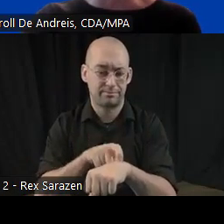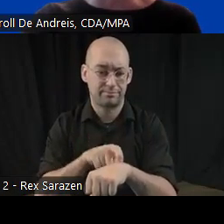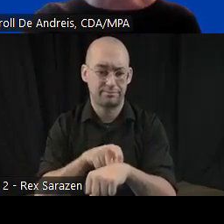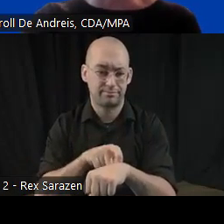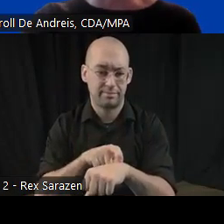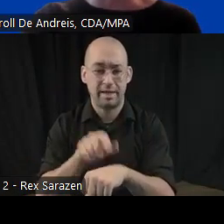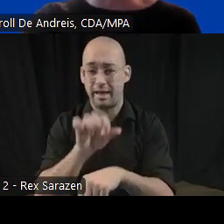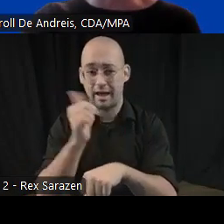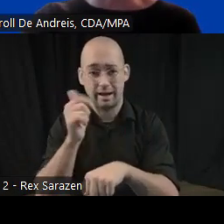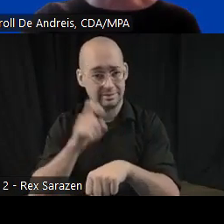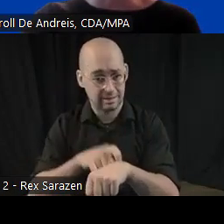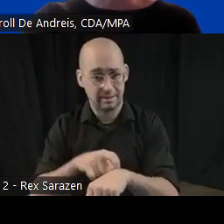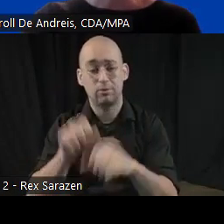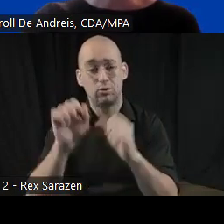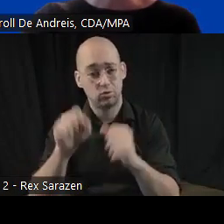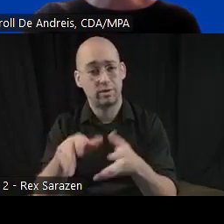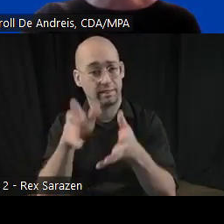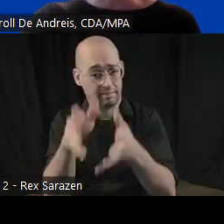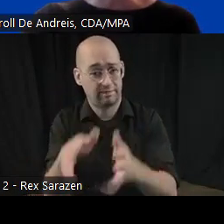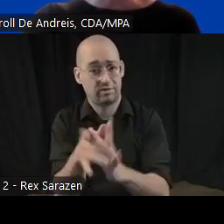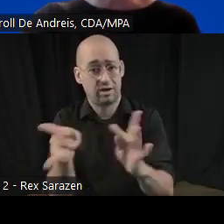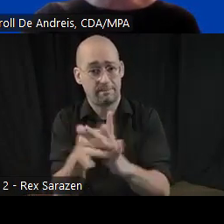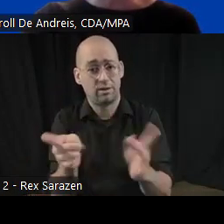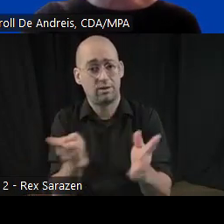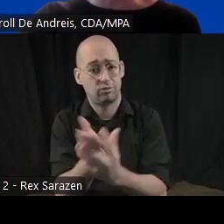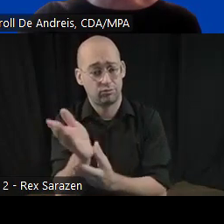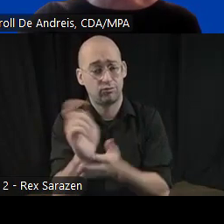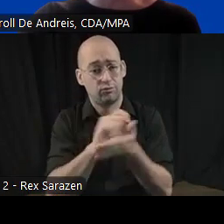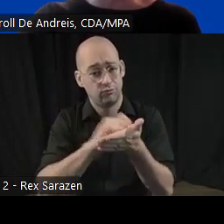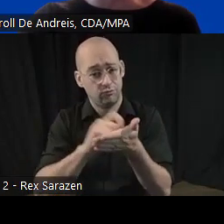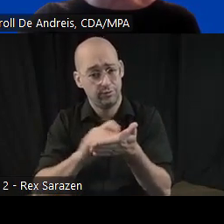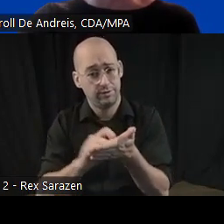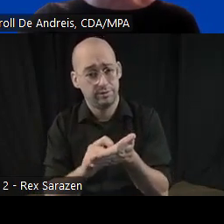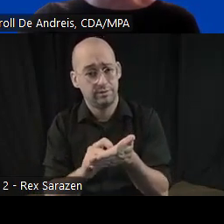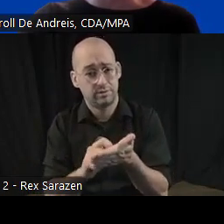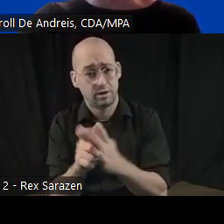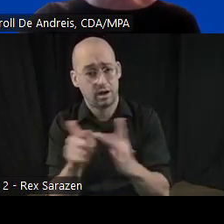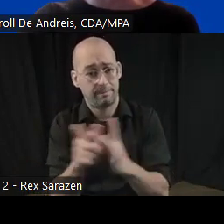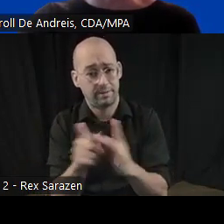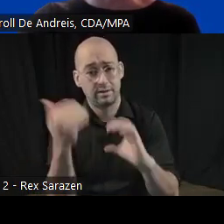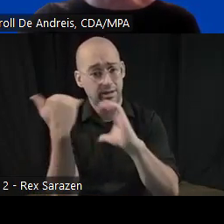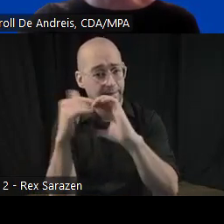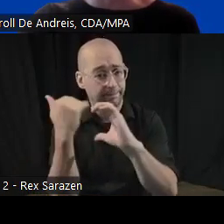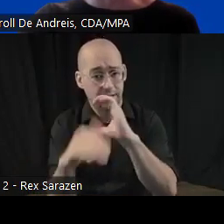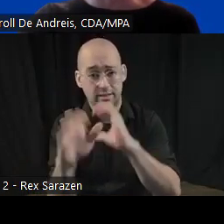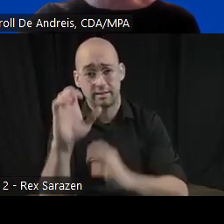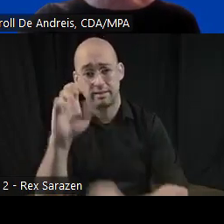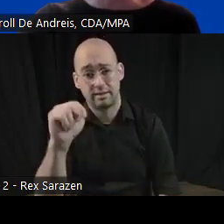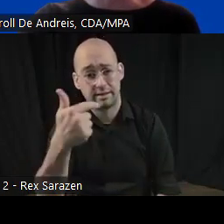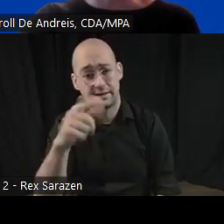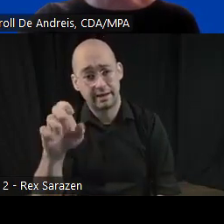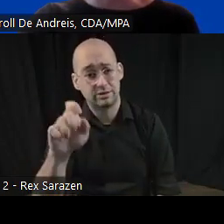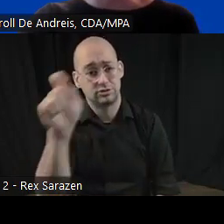can leave your public comment via written and email to our Engage email box at engage,